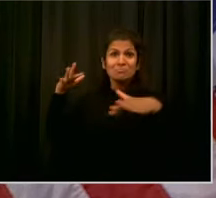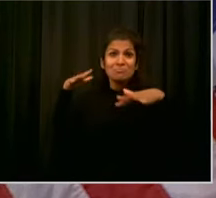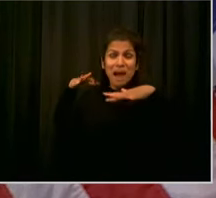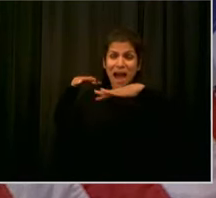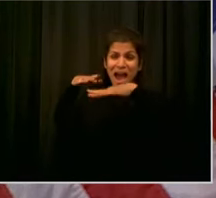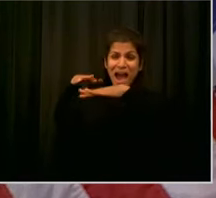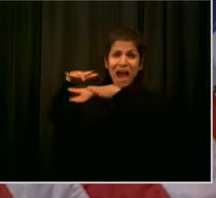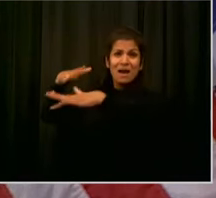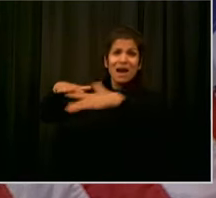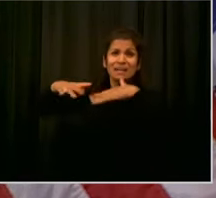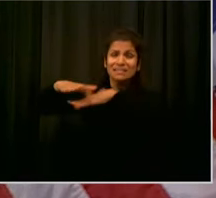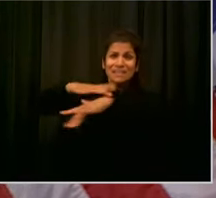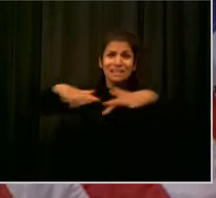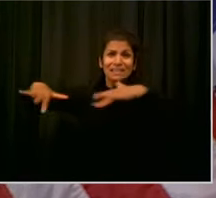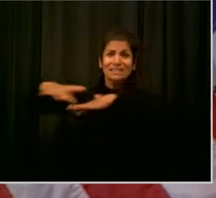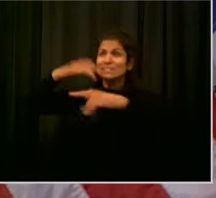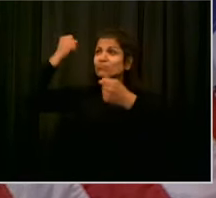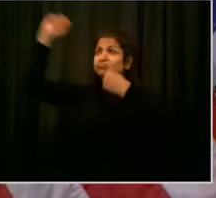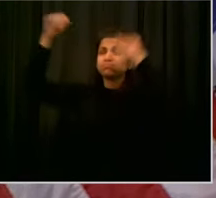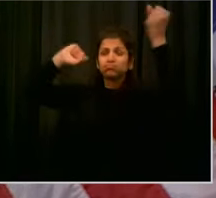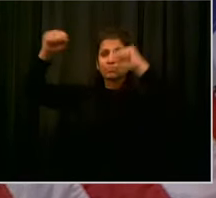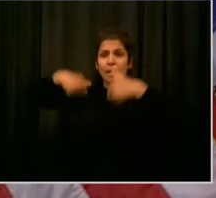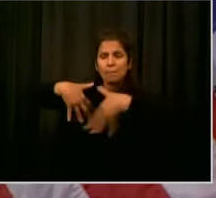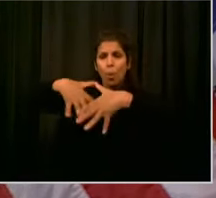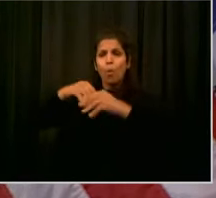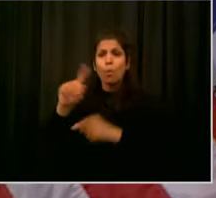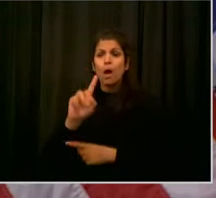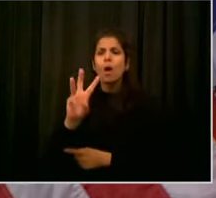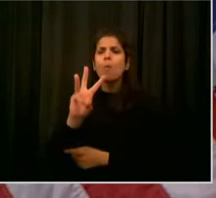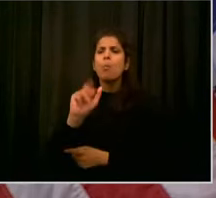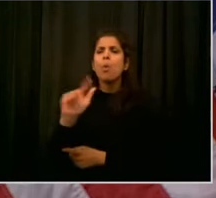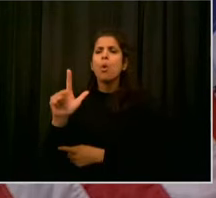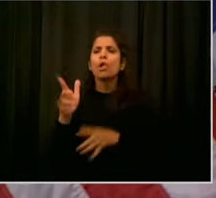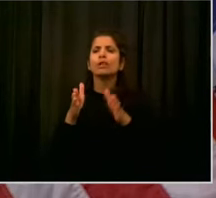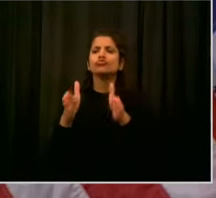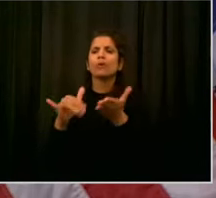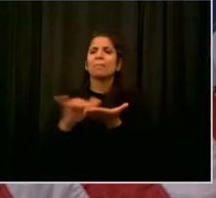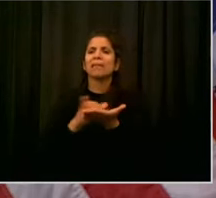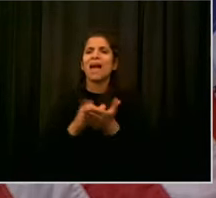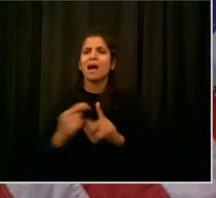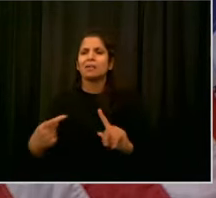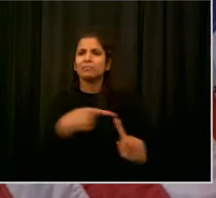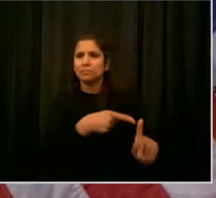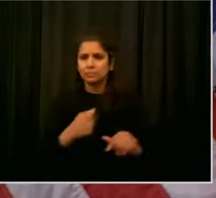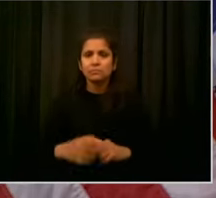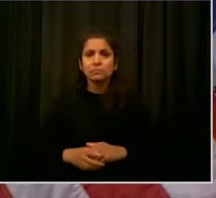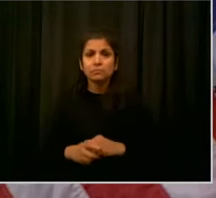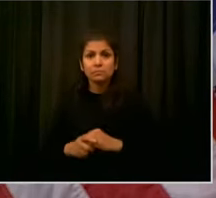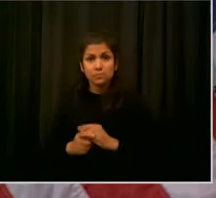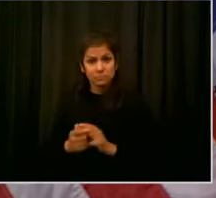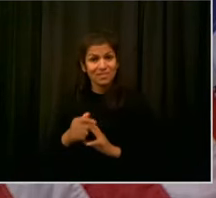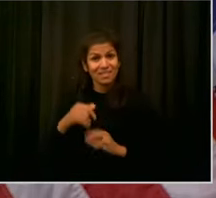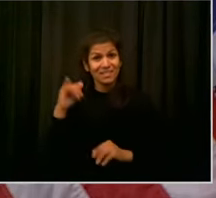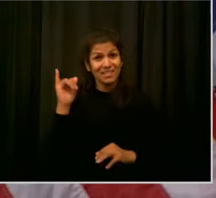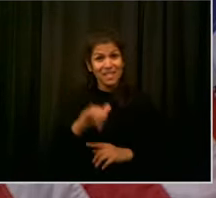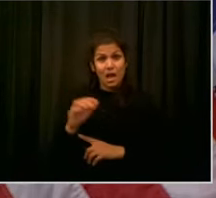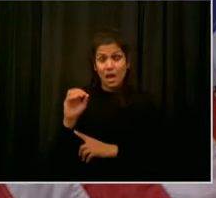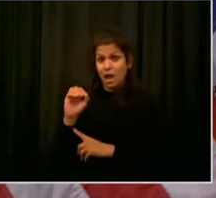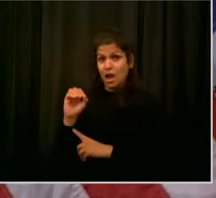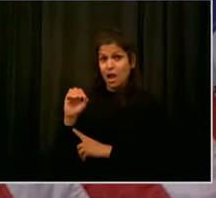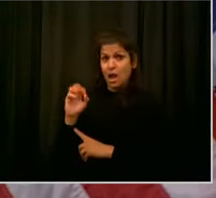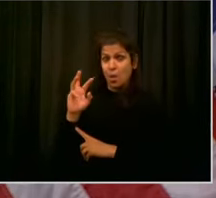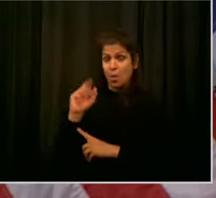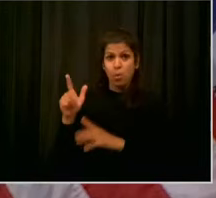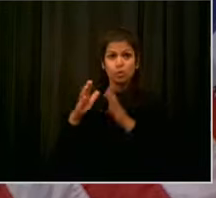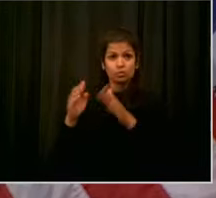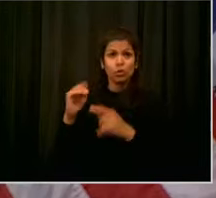But in terms of its structure, there was no traditional leadership like most of us were used to or the NYPD was used to. And Occupy Wall